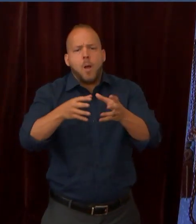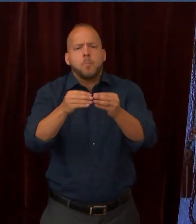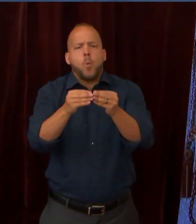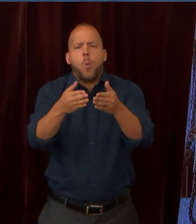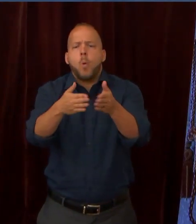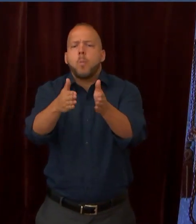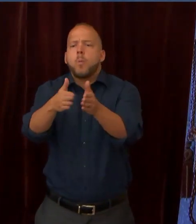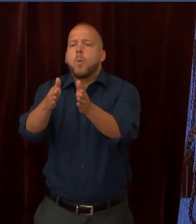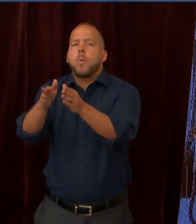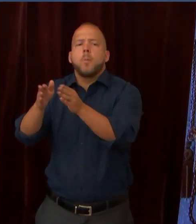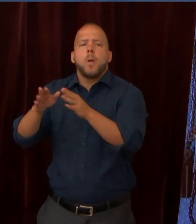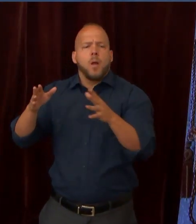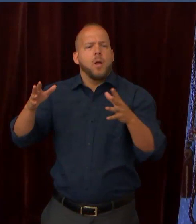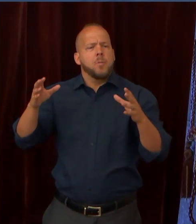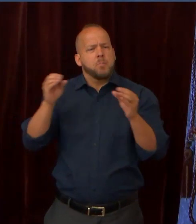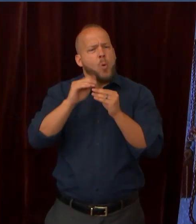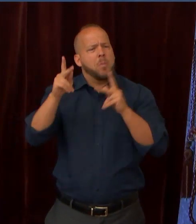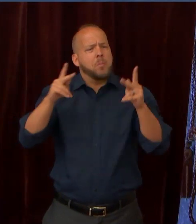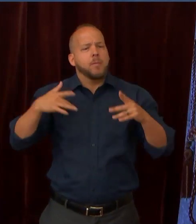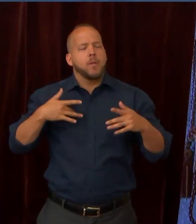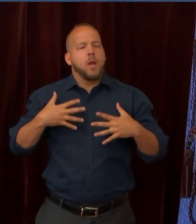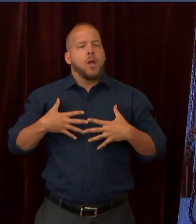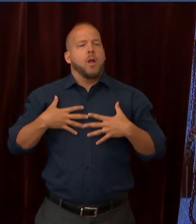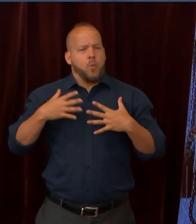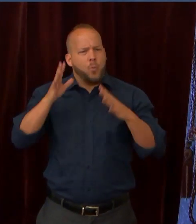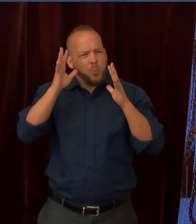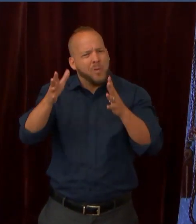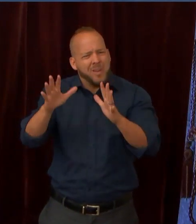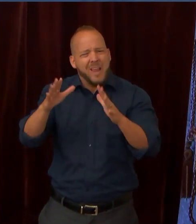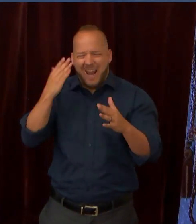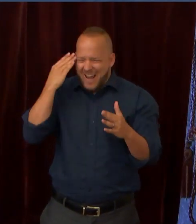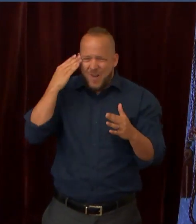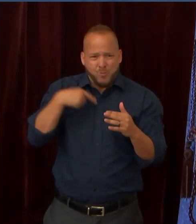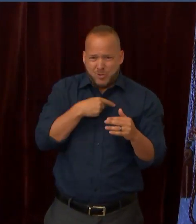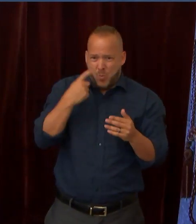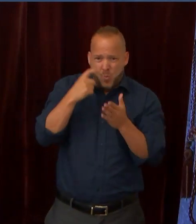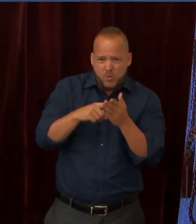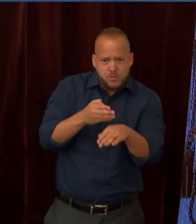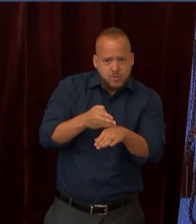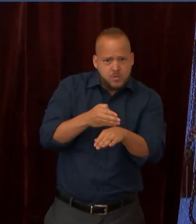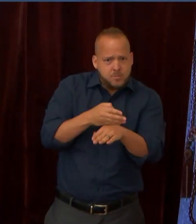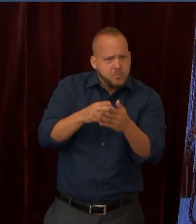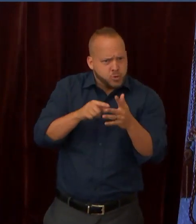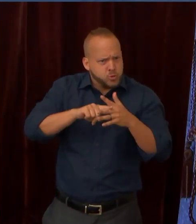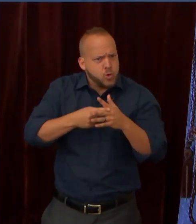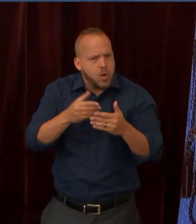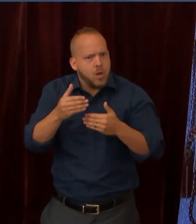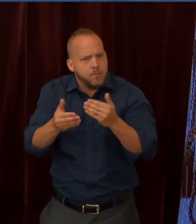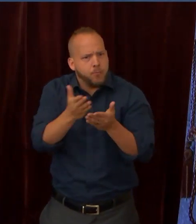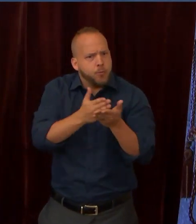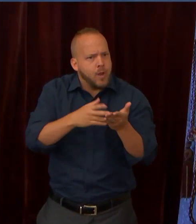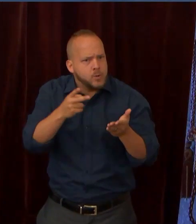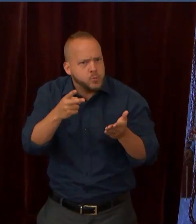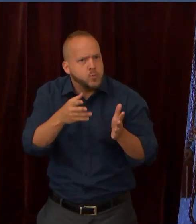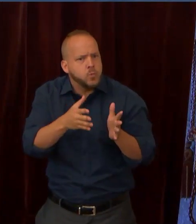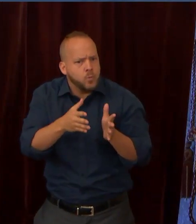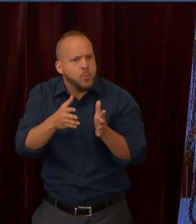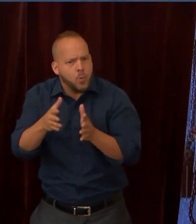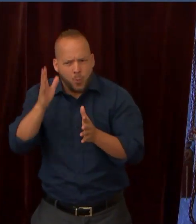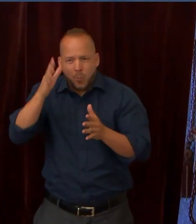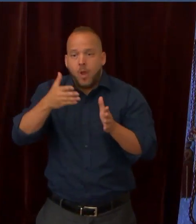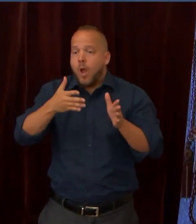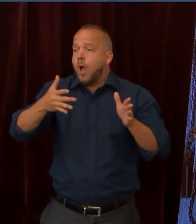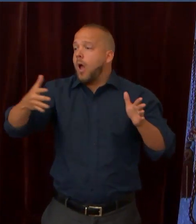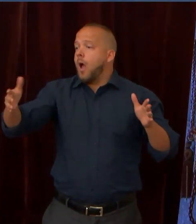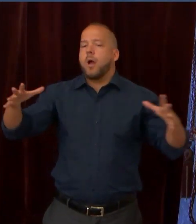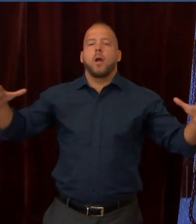this. We know how important physical congregations are to people. So I'm glad we've been able to take this step today, but